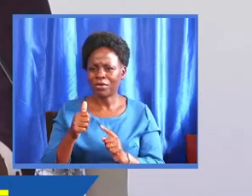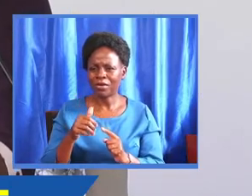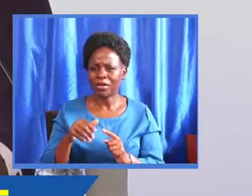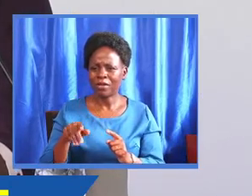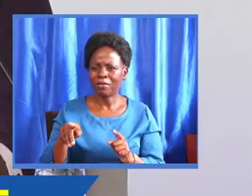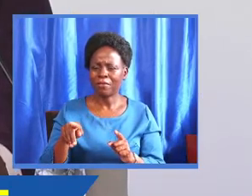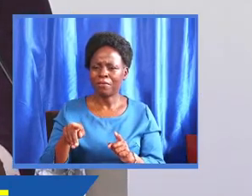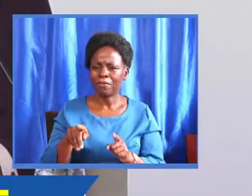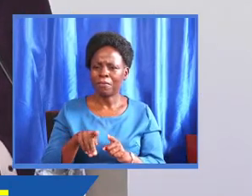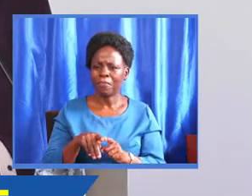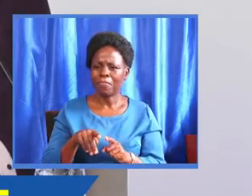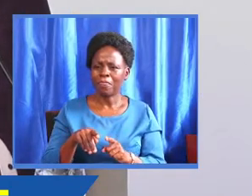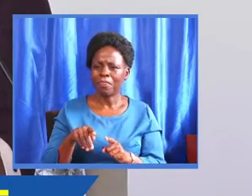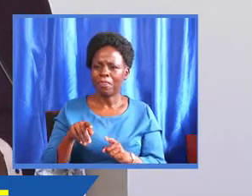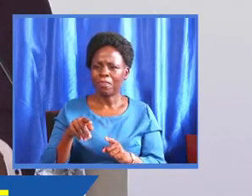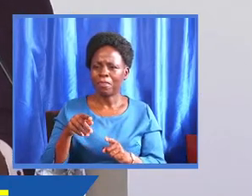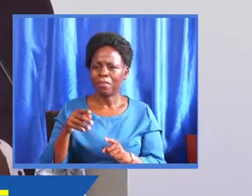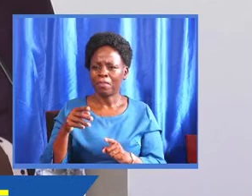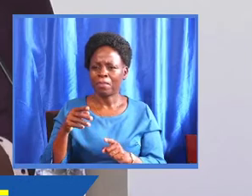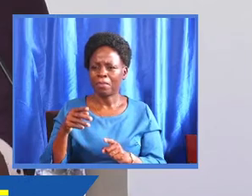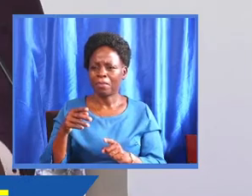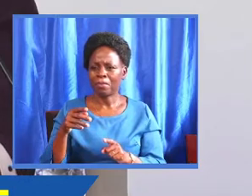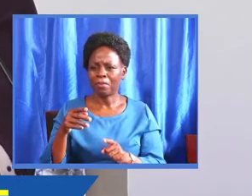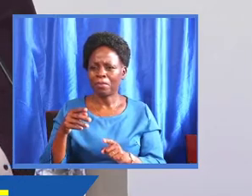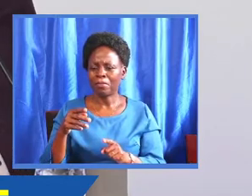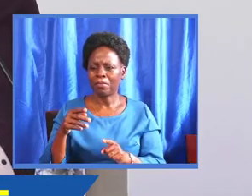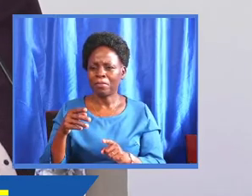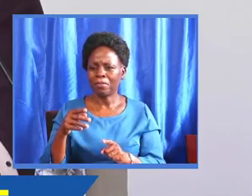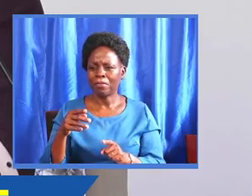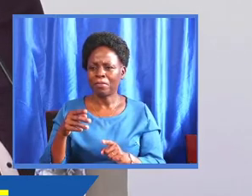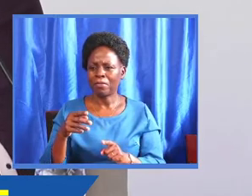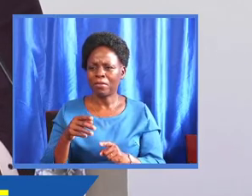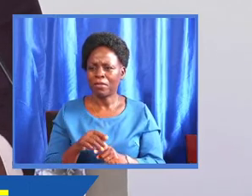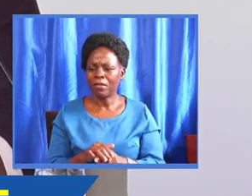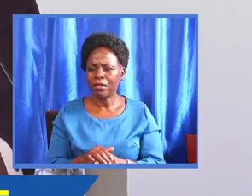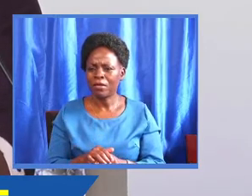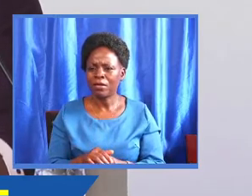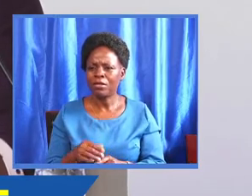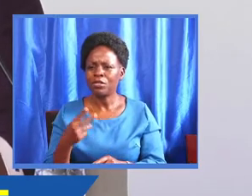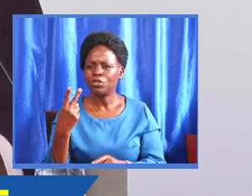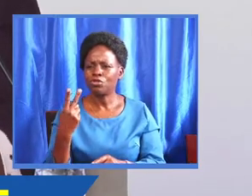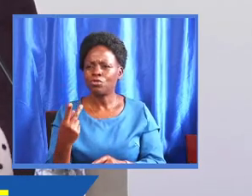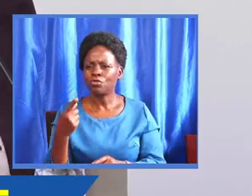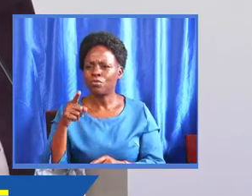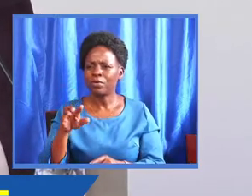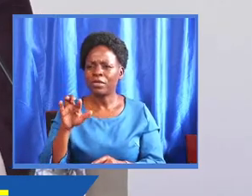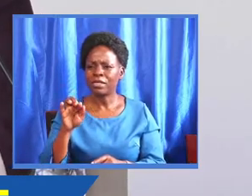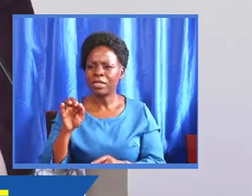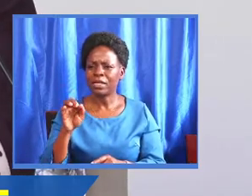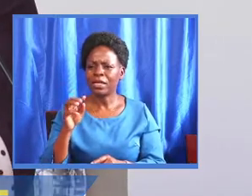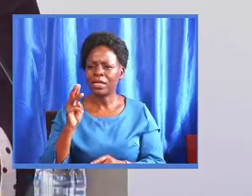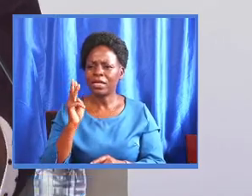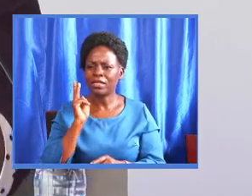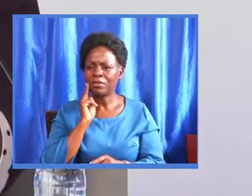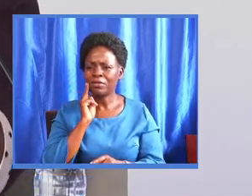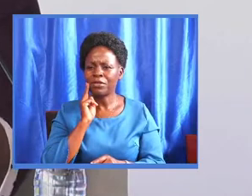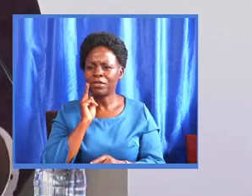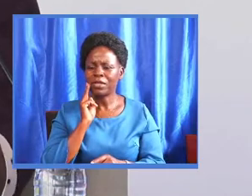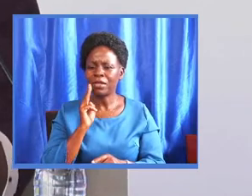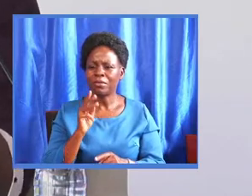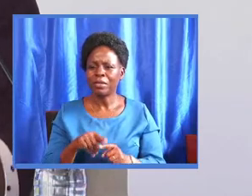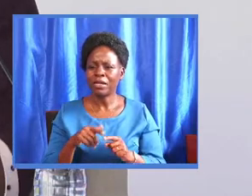make the threshold of 2.8 and above. 2.8 million. 2.8 that million. Was the previous annually. One, but